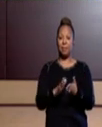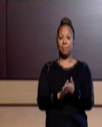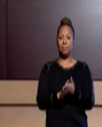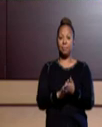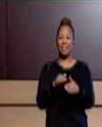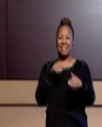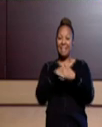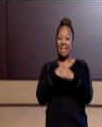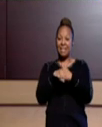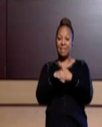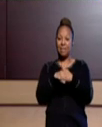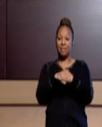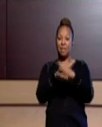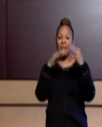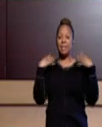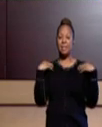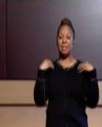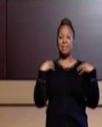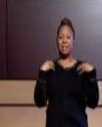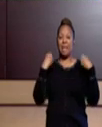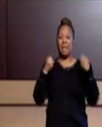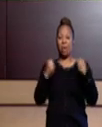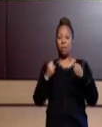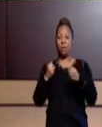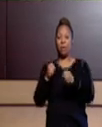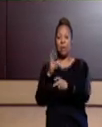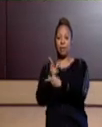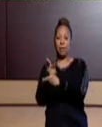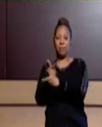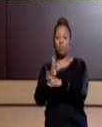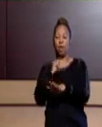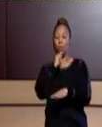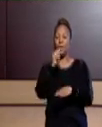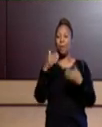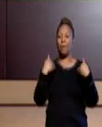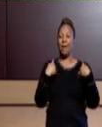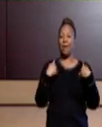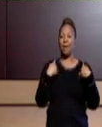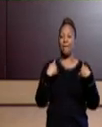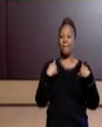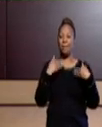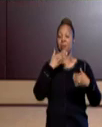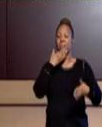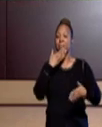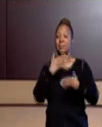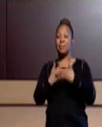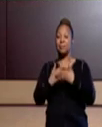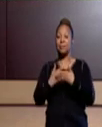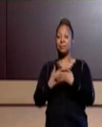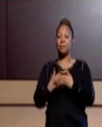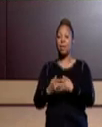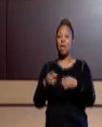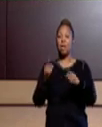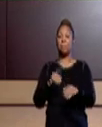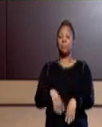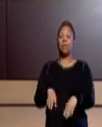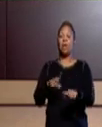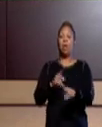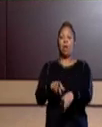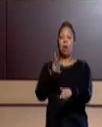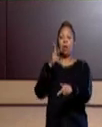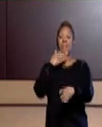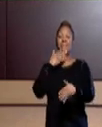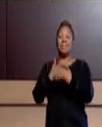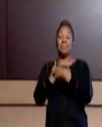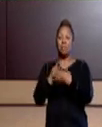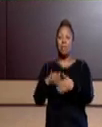access to healthcare. You know, true. Historically, we don't have great access to quality healthcare.